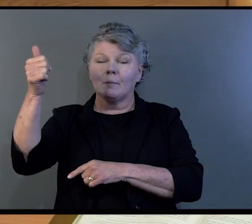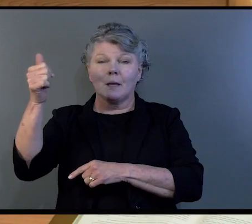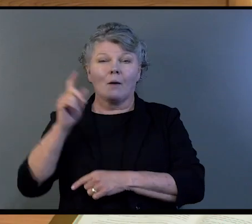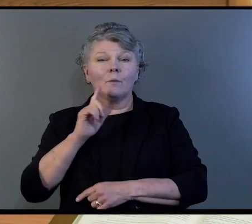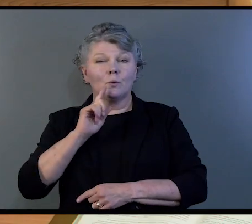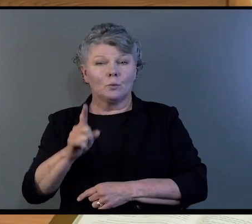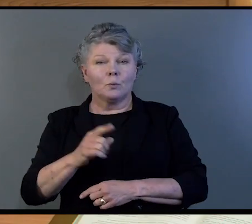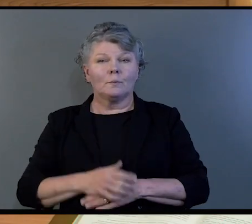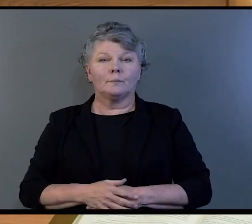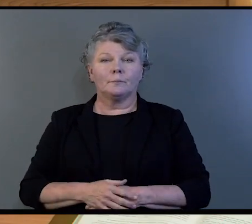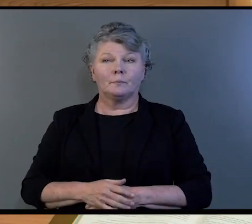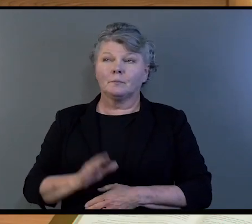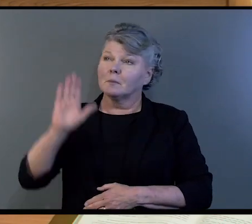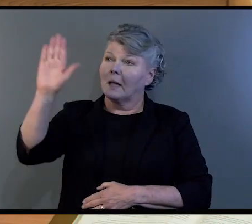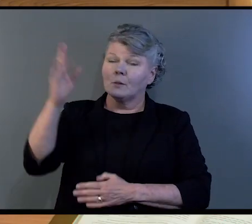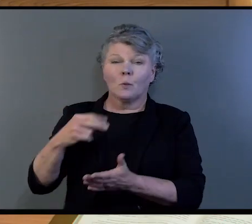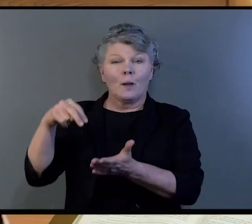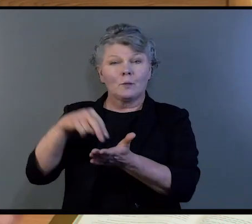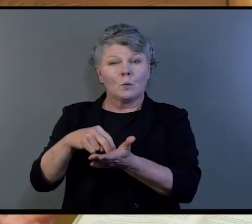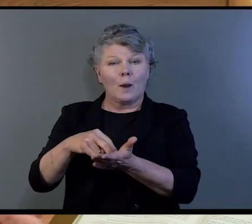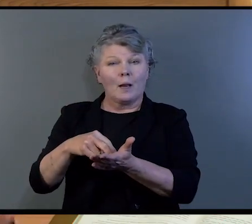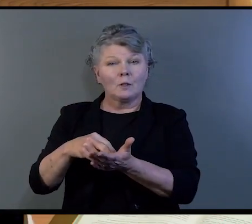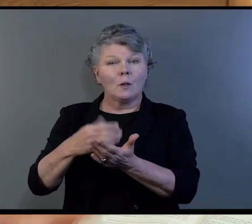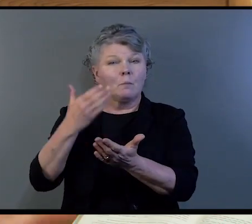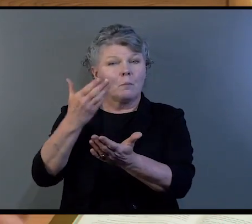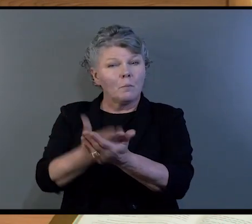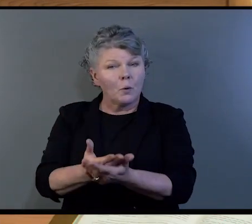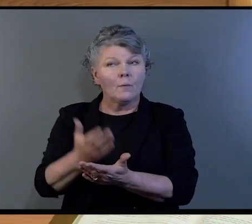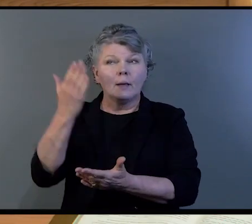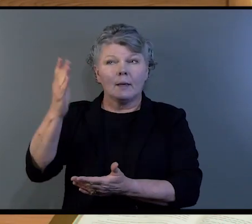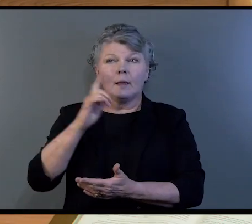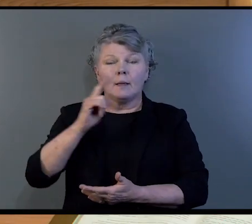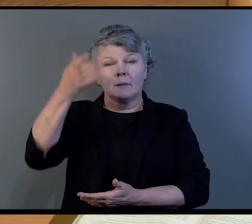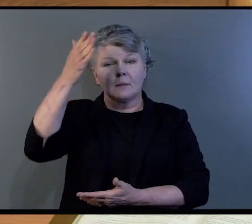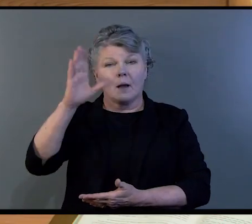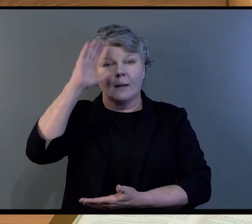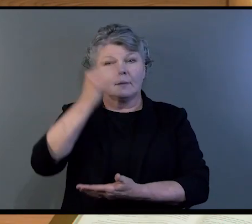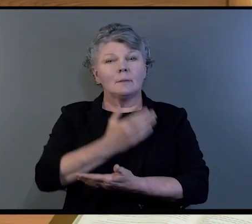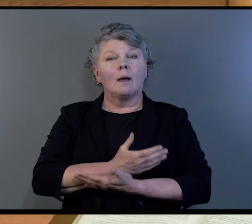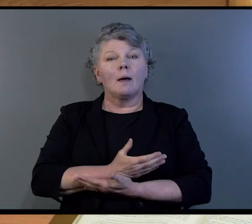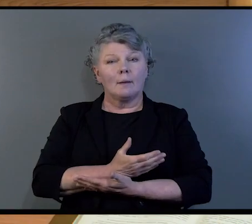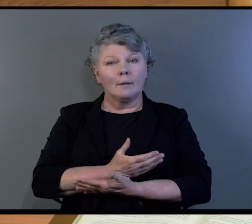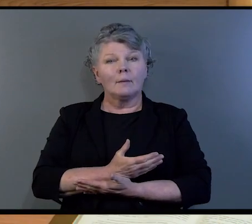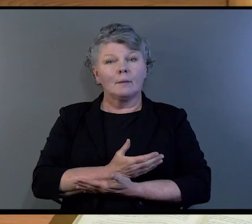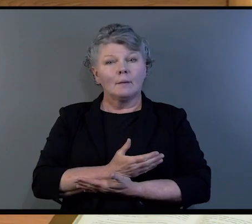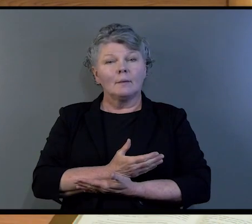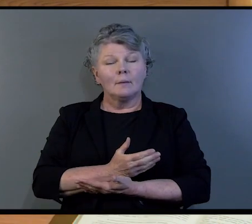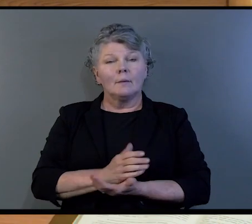Jesus' resurrection is the greatest proof that he is the Son of God.